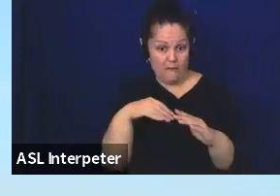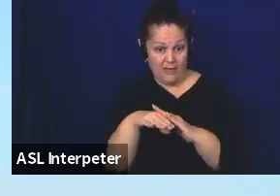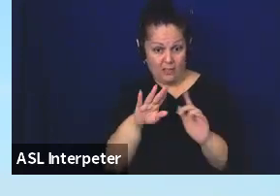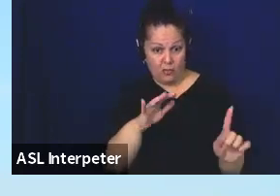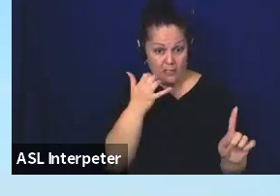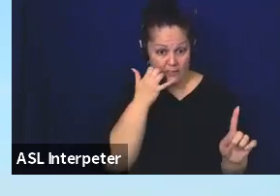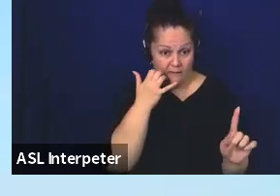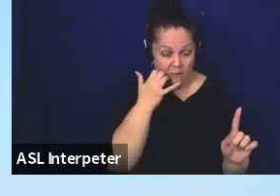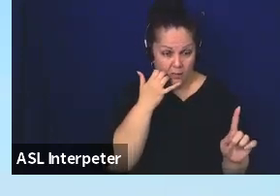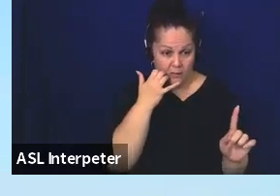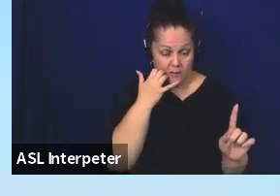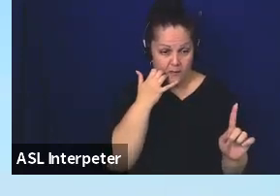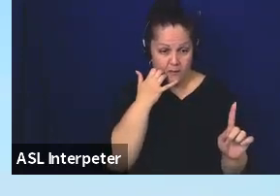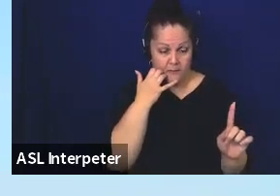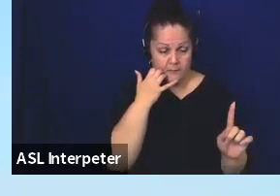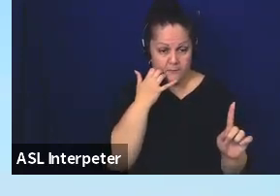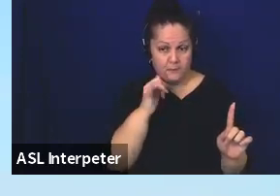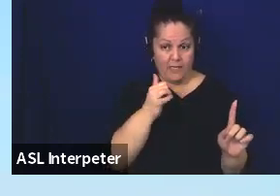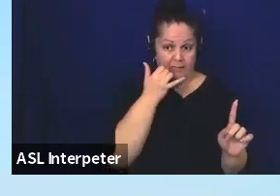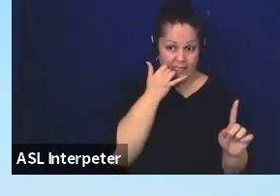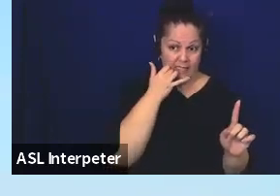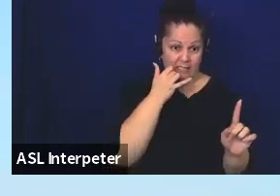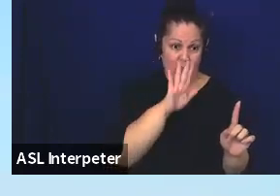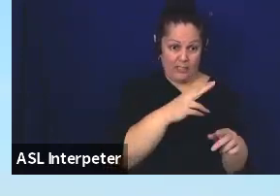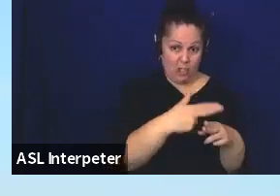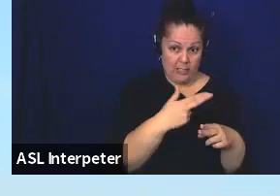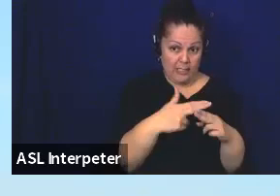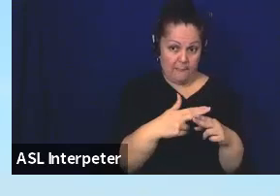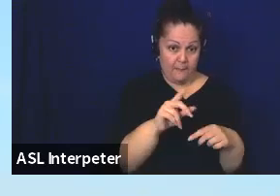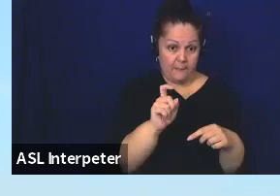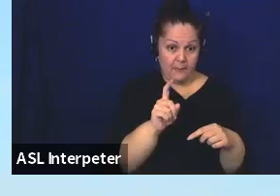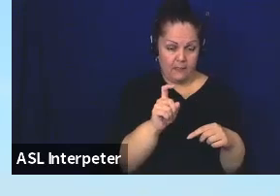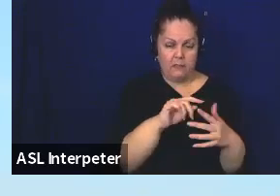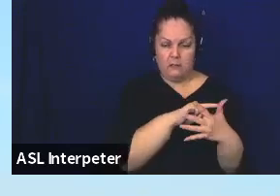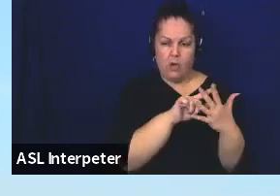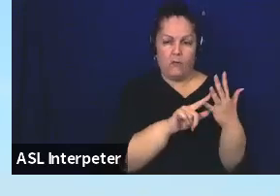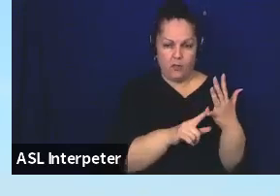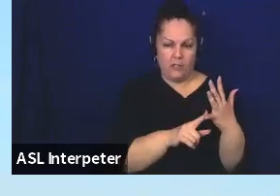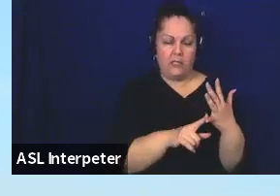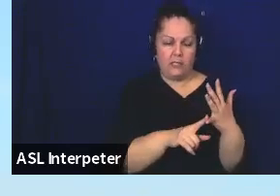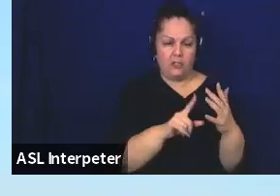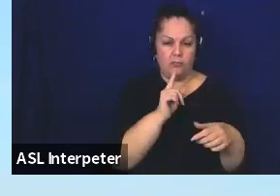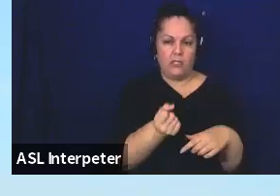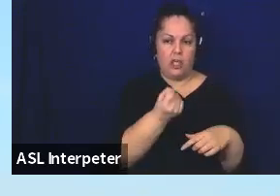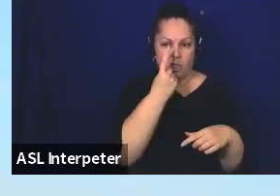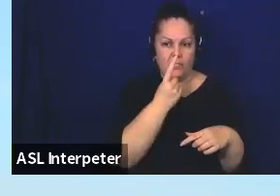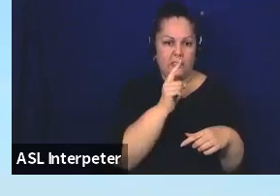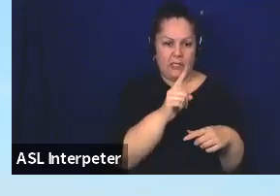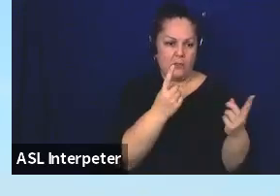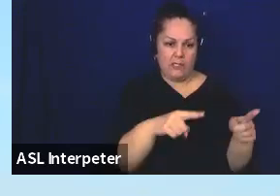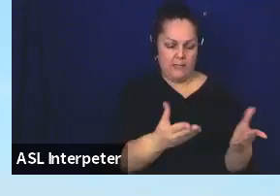that cell phone? Is that cell phone in their name? All of those things to really understand what's at play